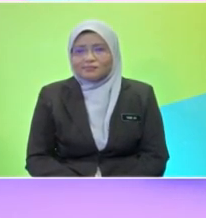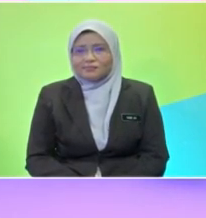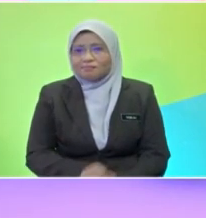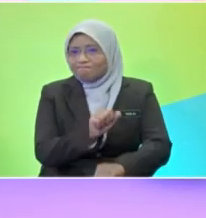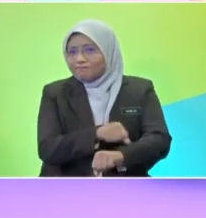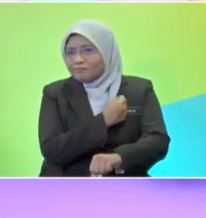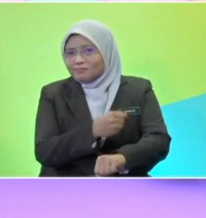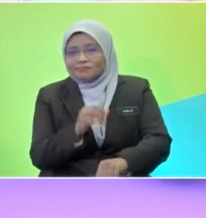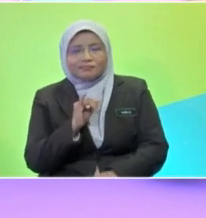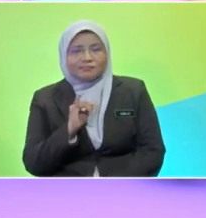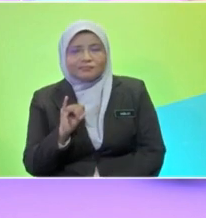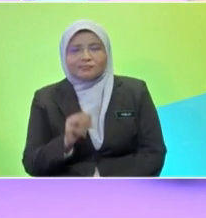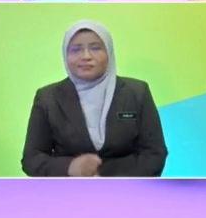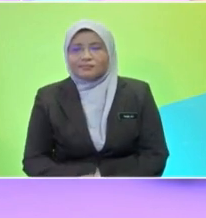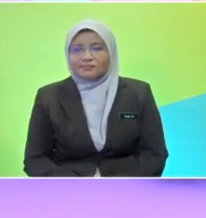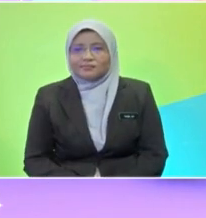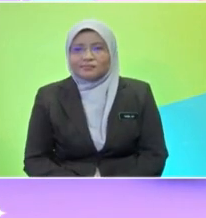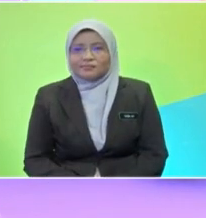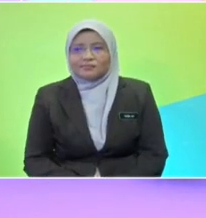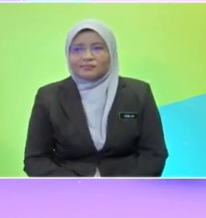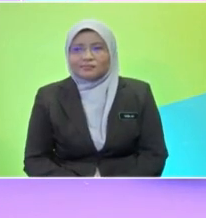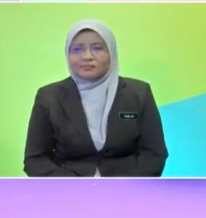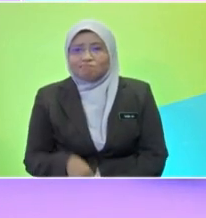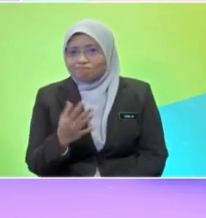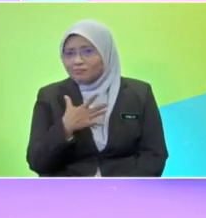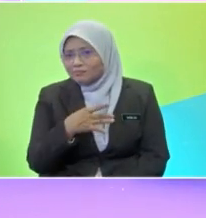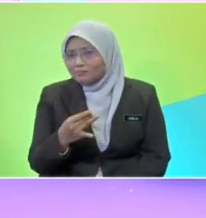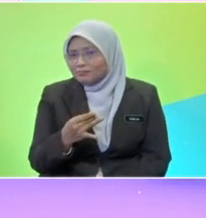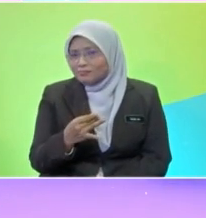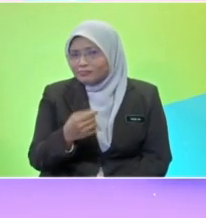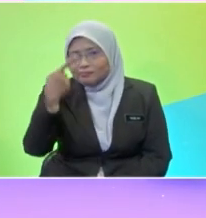why I like this song. Yes. You like it because?